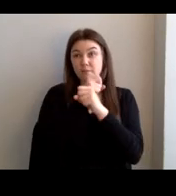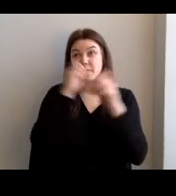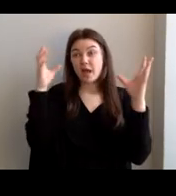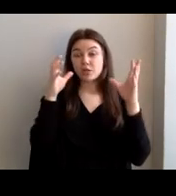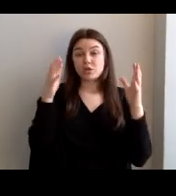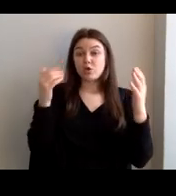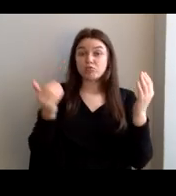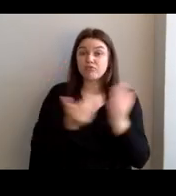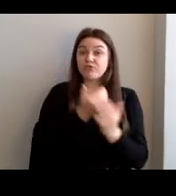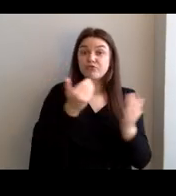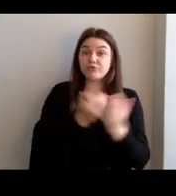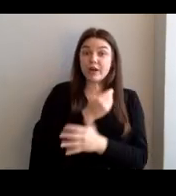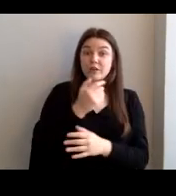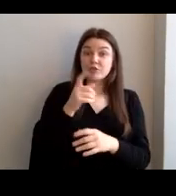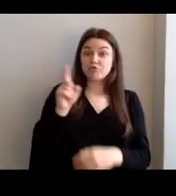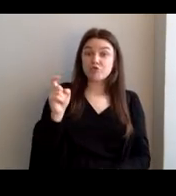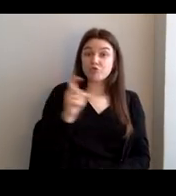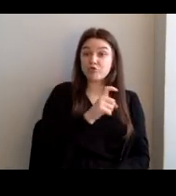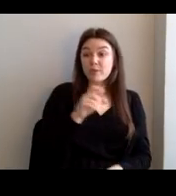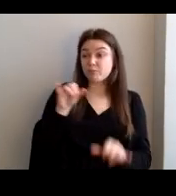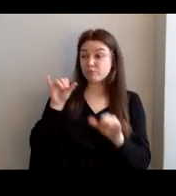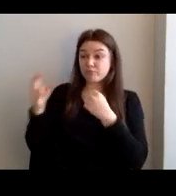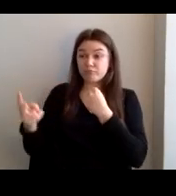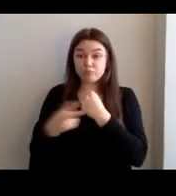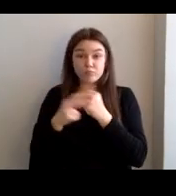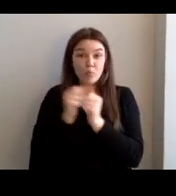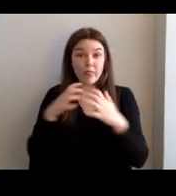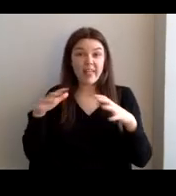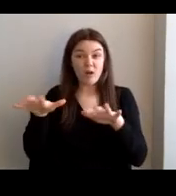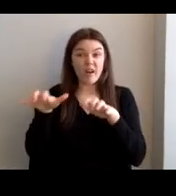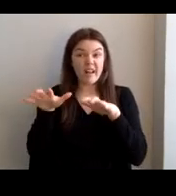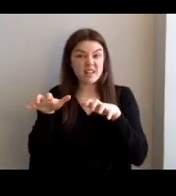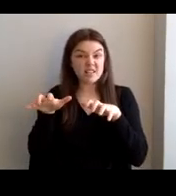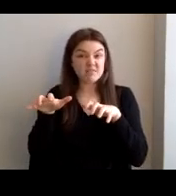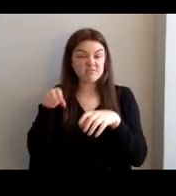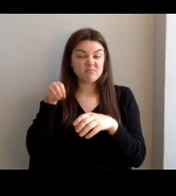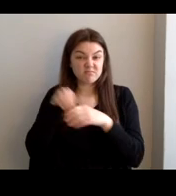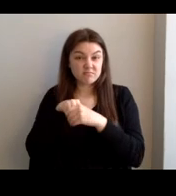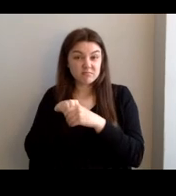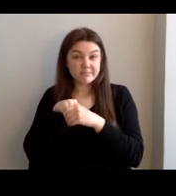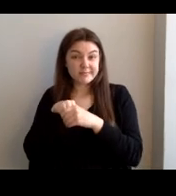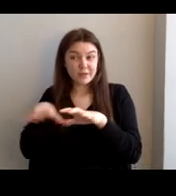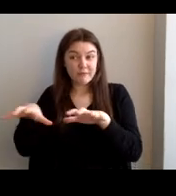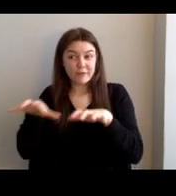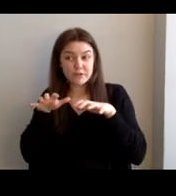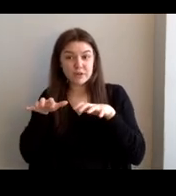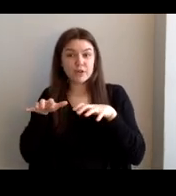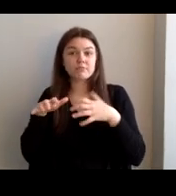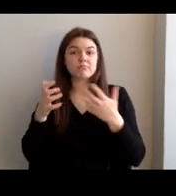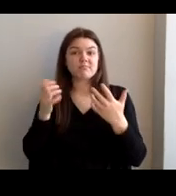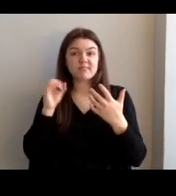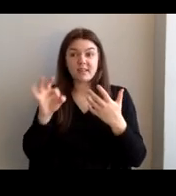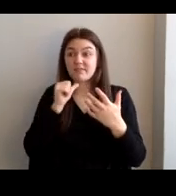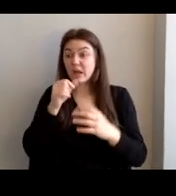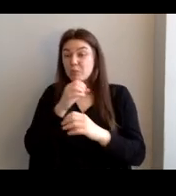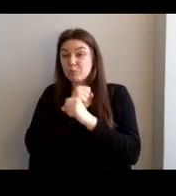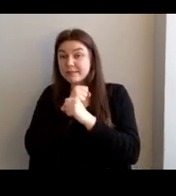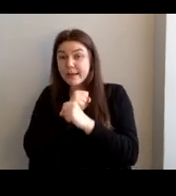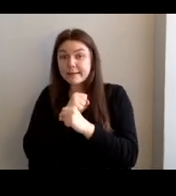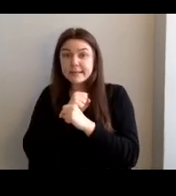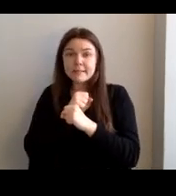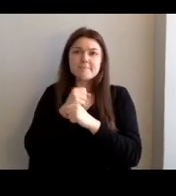without that protective glazed layer inside a freezer. If you don't have that protective layer, after a few, a day